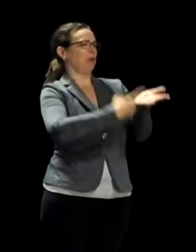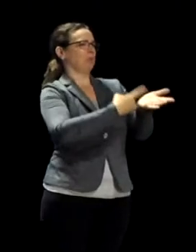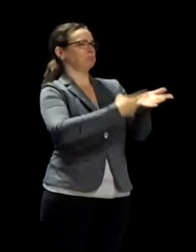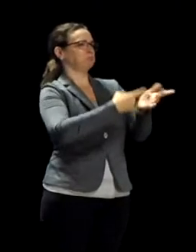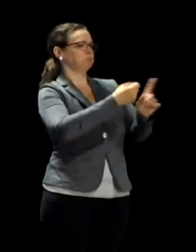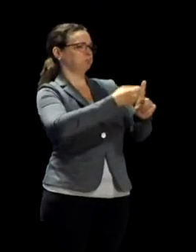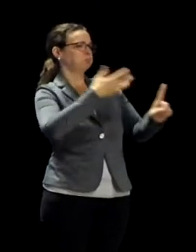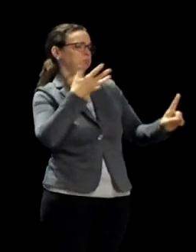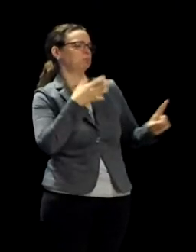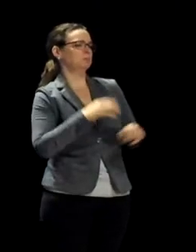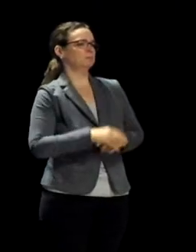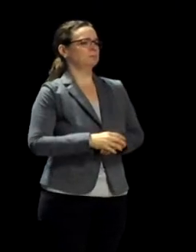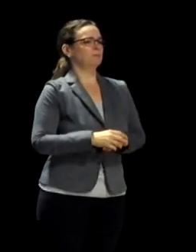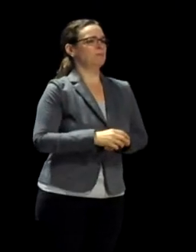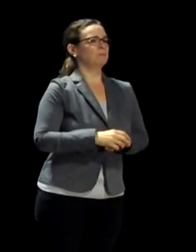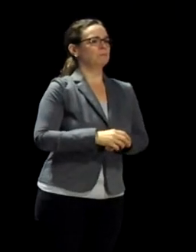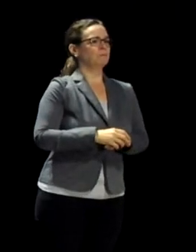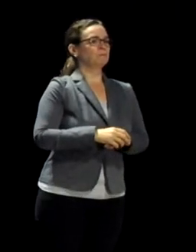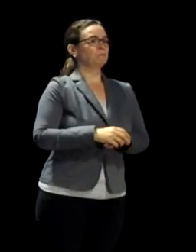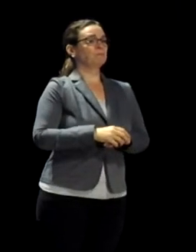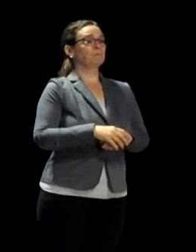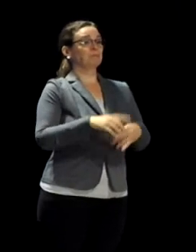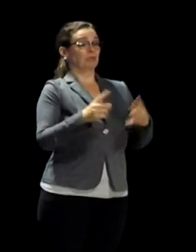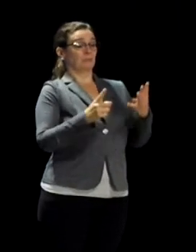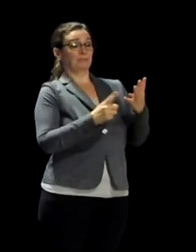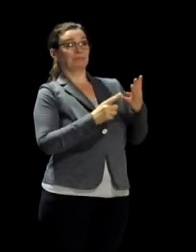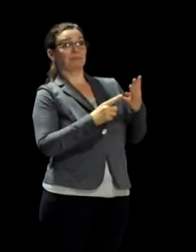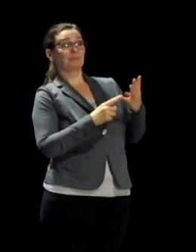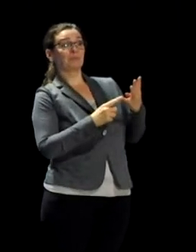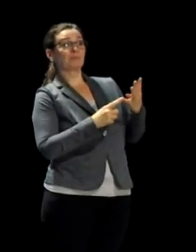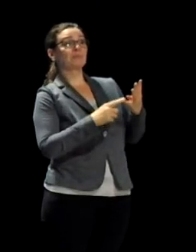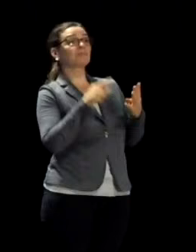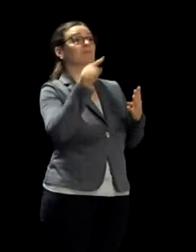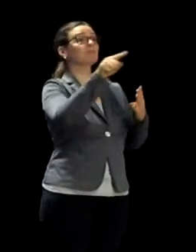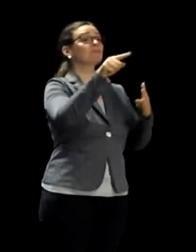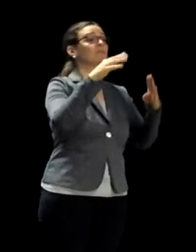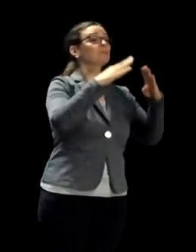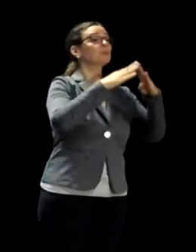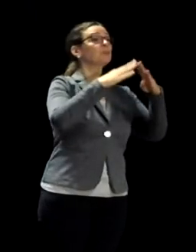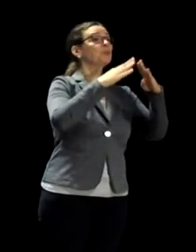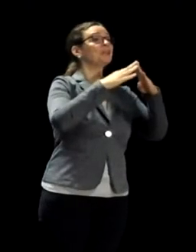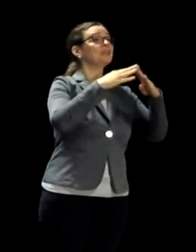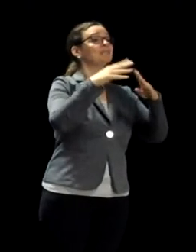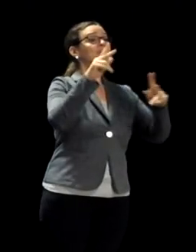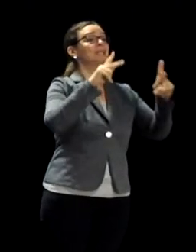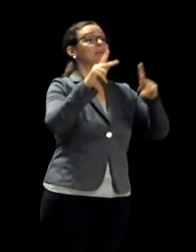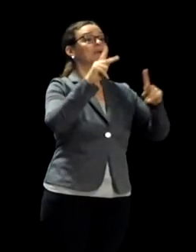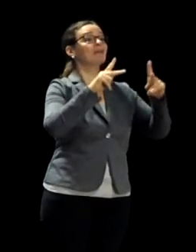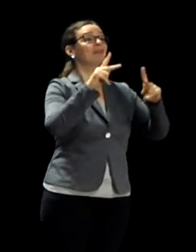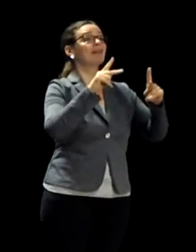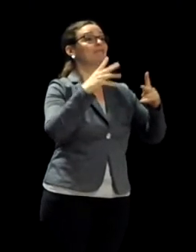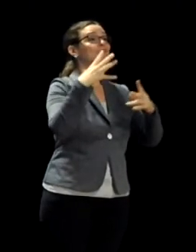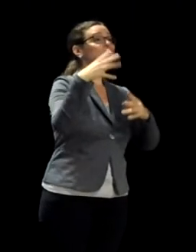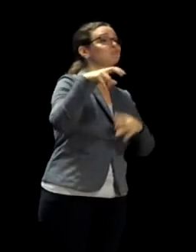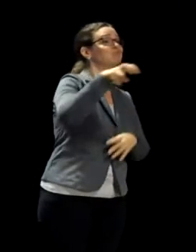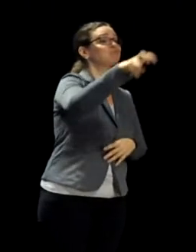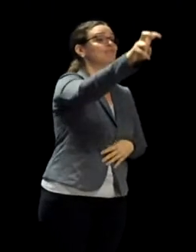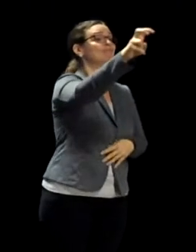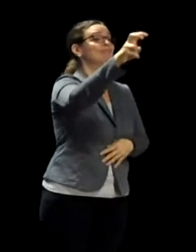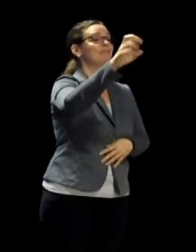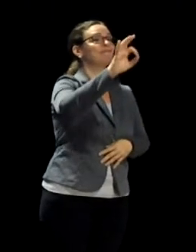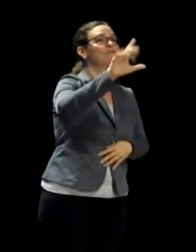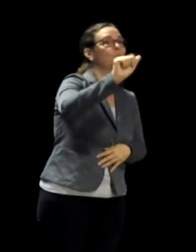moment. These are folks coming back into the community. They live here from the state of Florida, the state of South Carolina, the